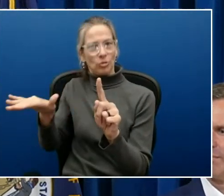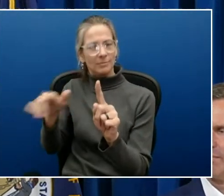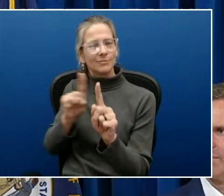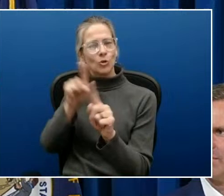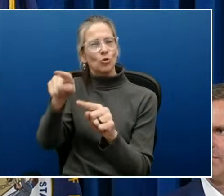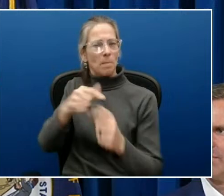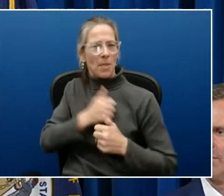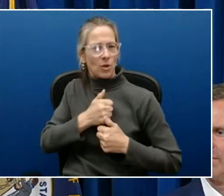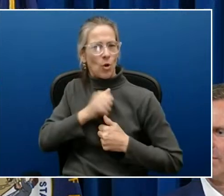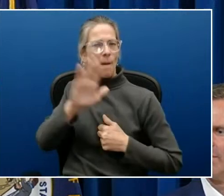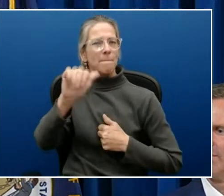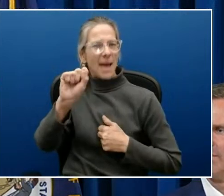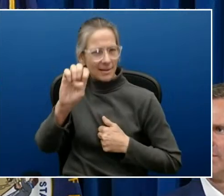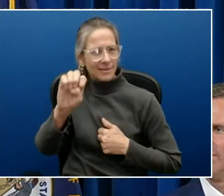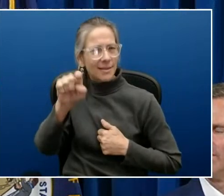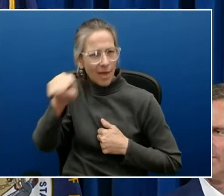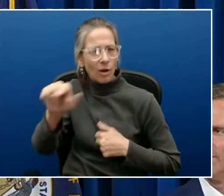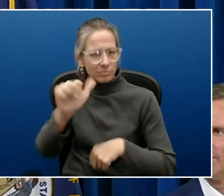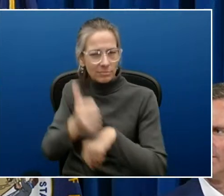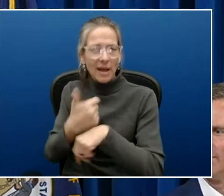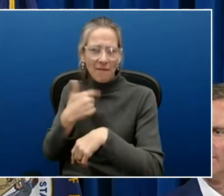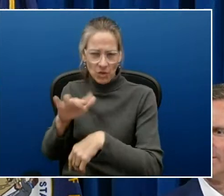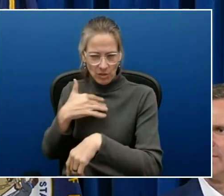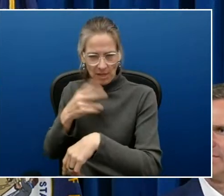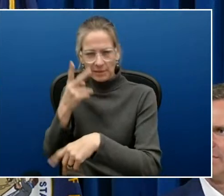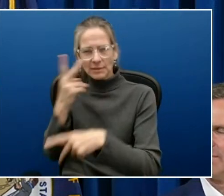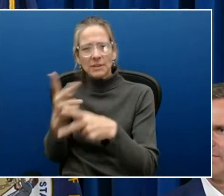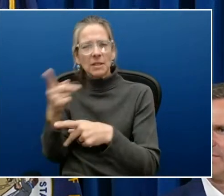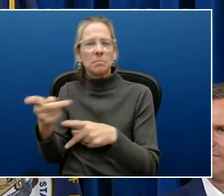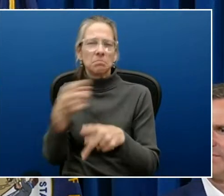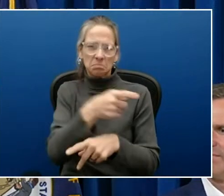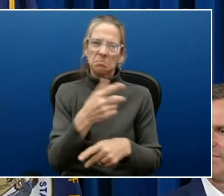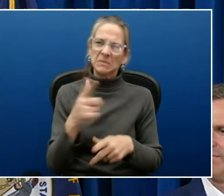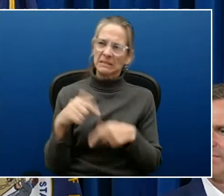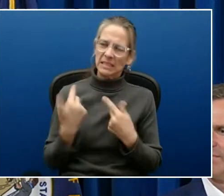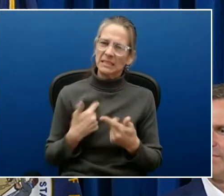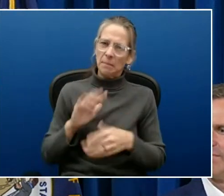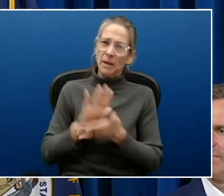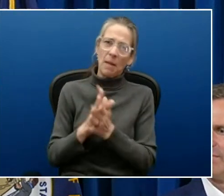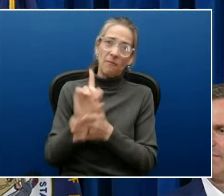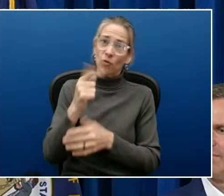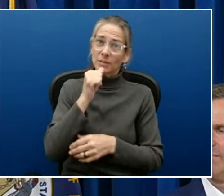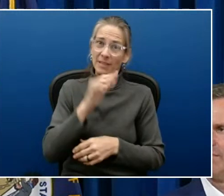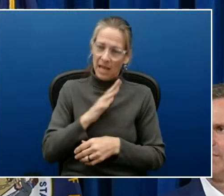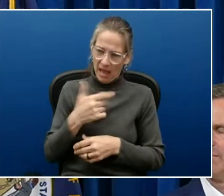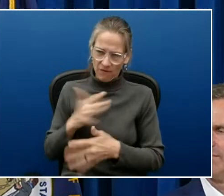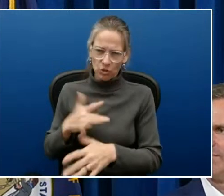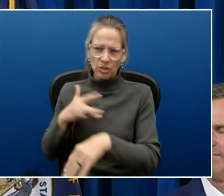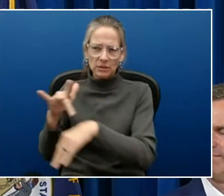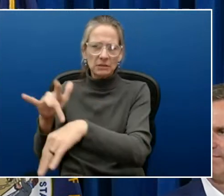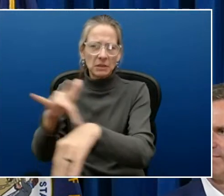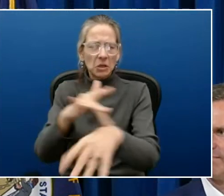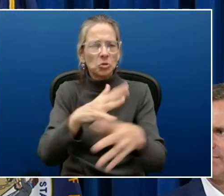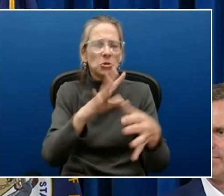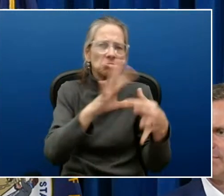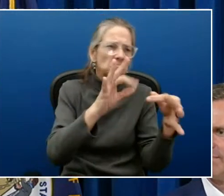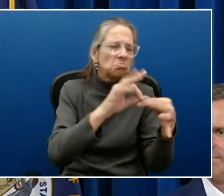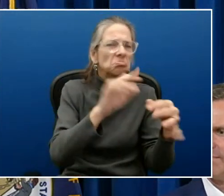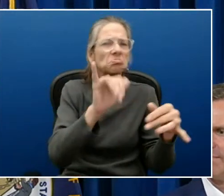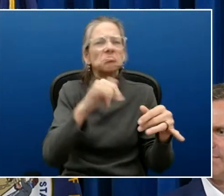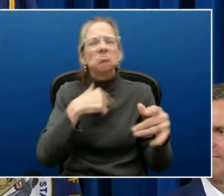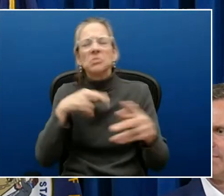both bases during my time as First Lady, as well as families in our National Guard. I am always amazed by their resilience